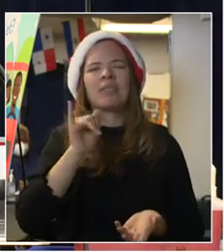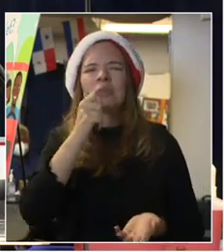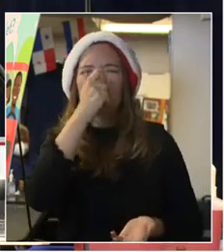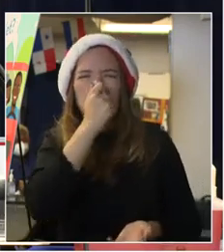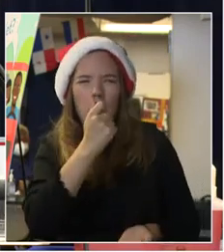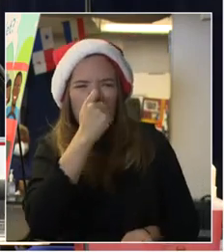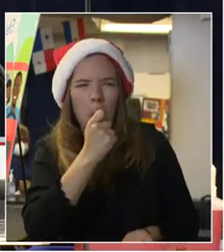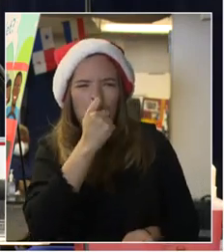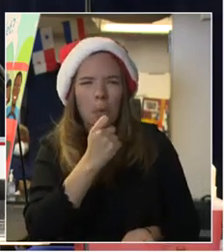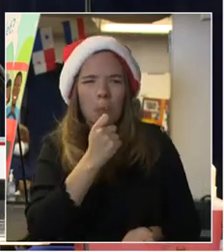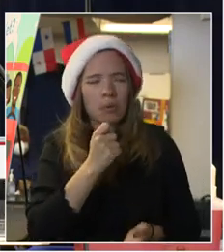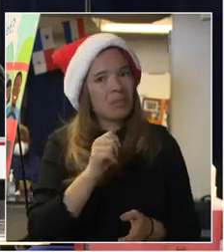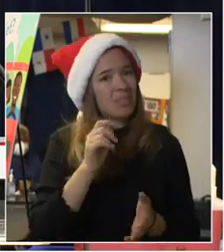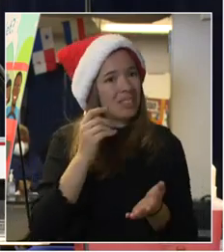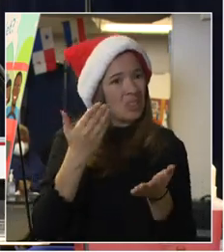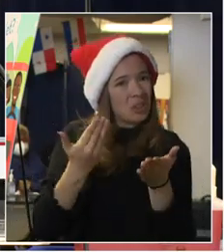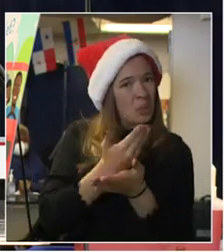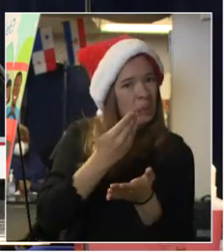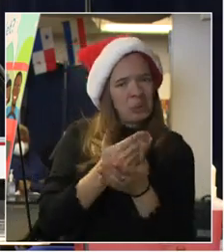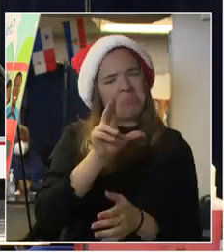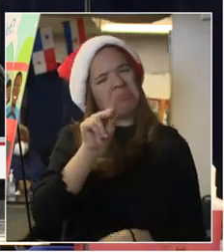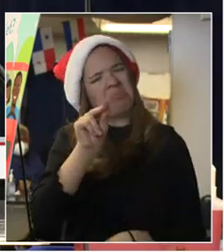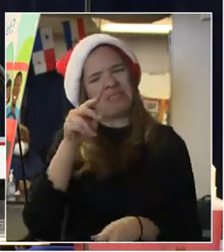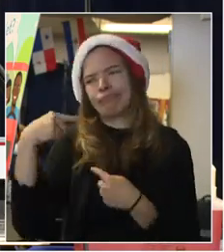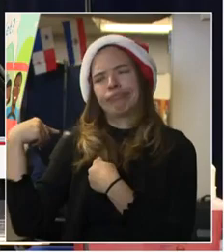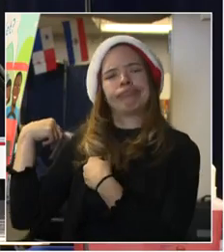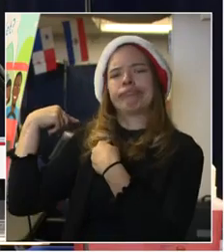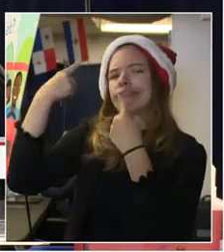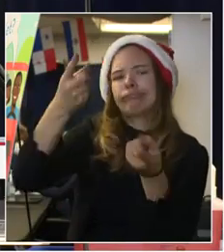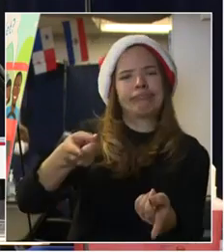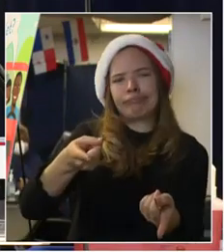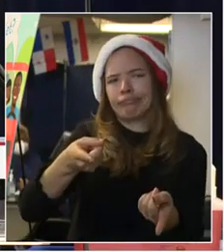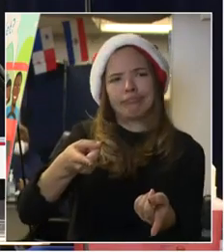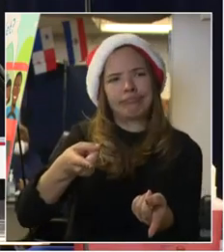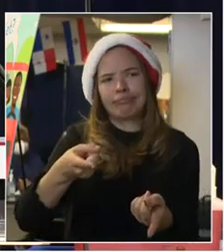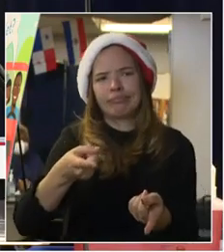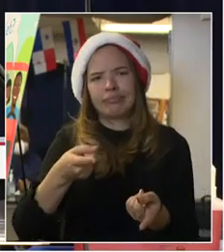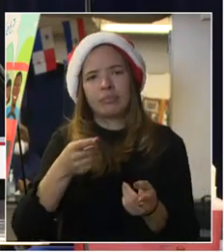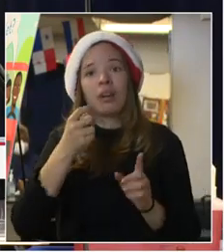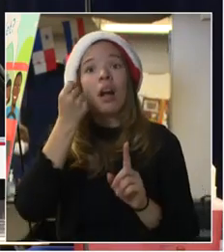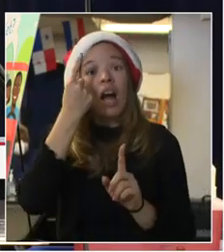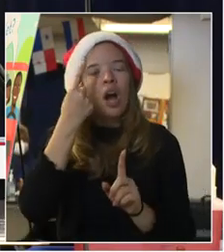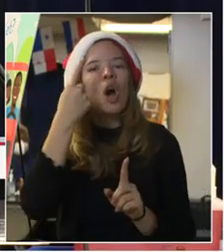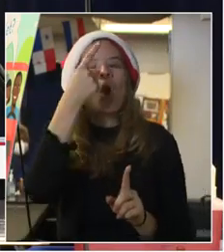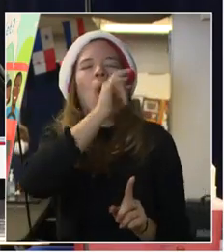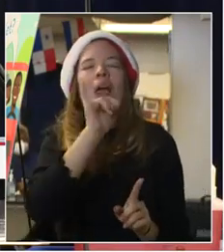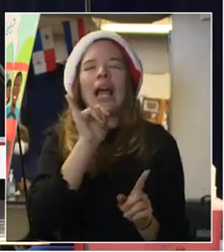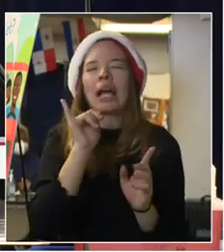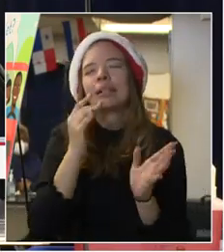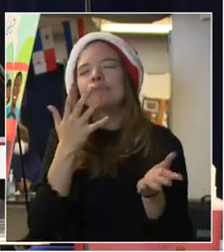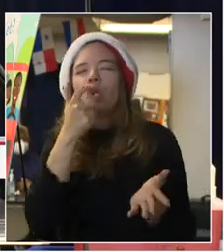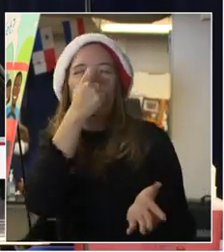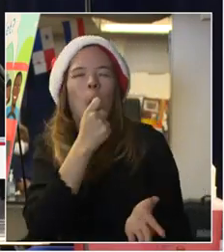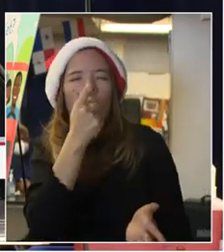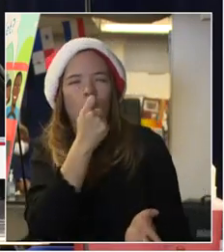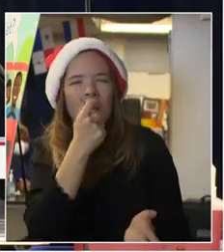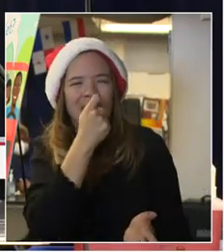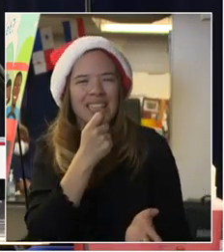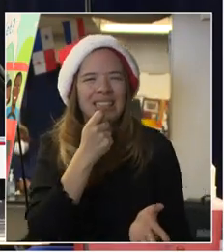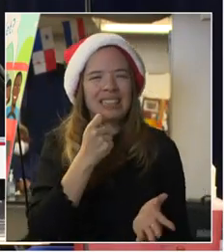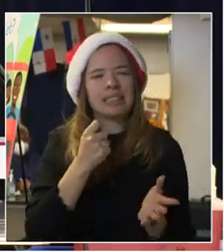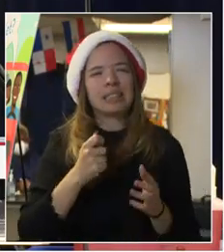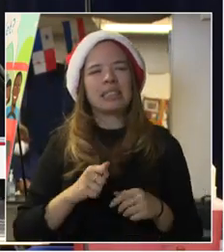virus. RSV presents as a cold with the typical symptoms that can range from